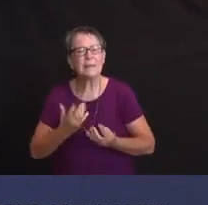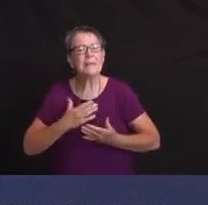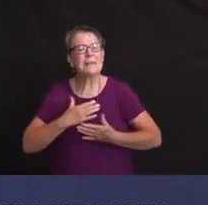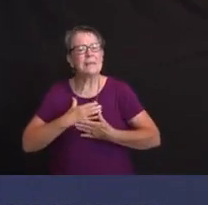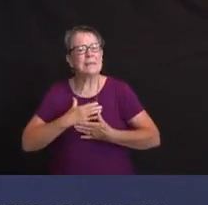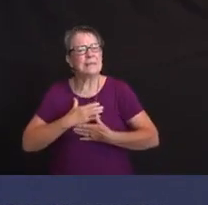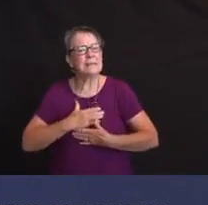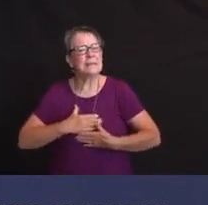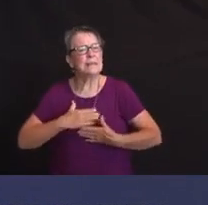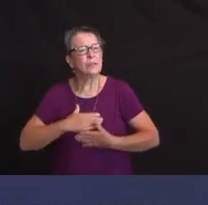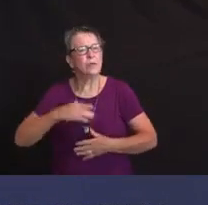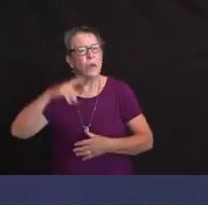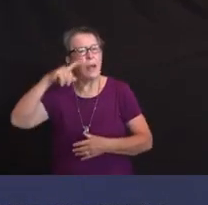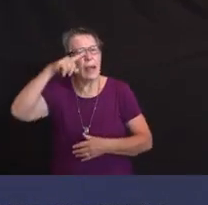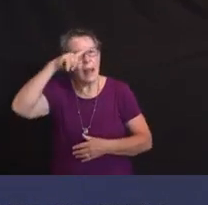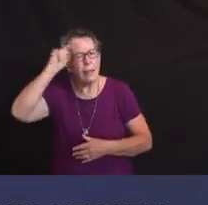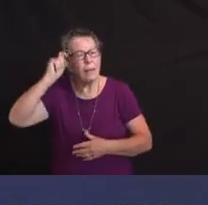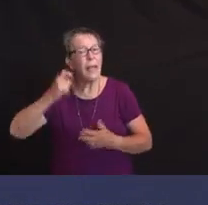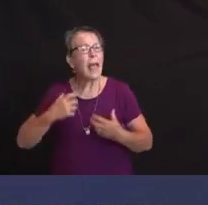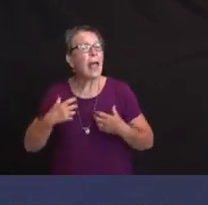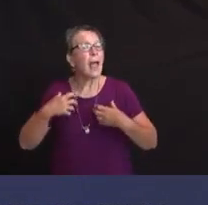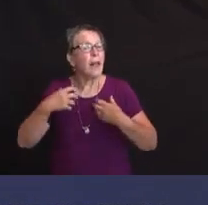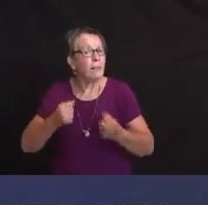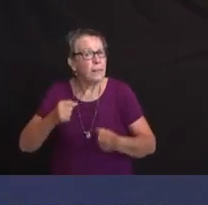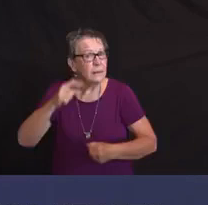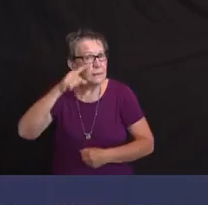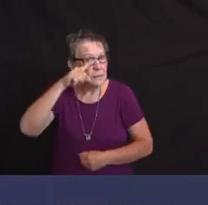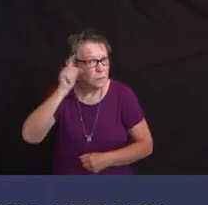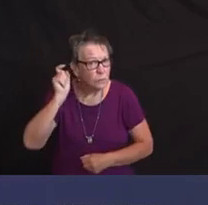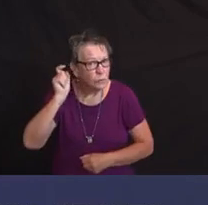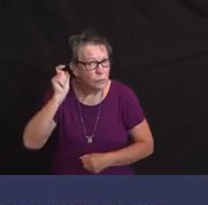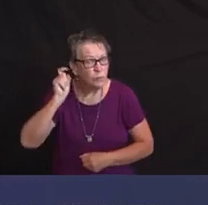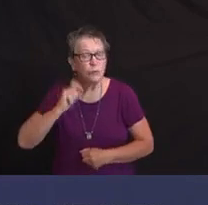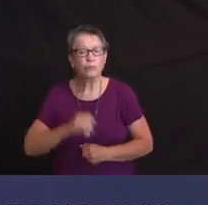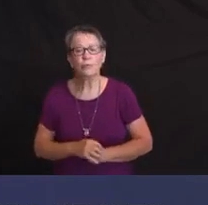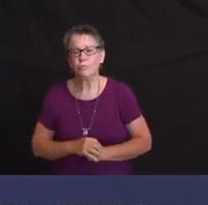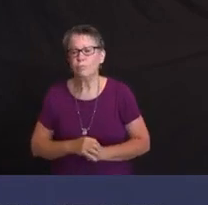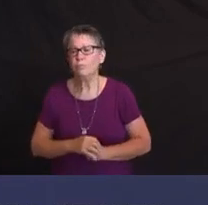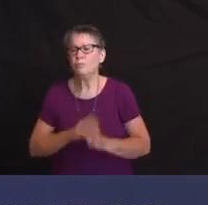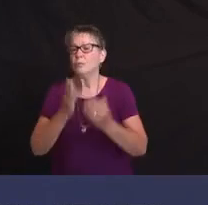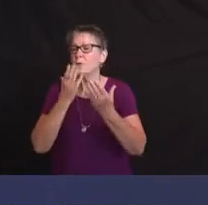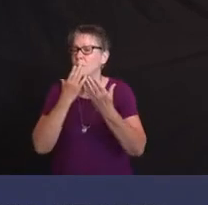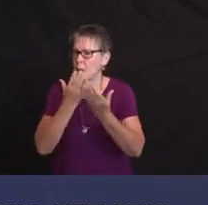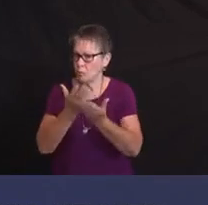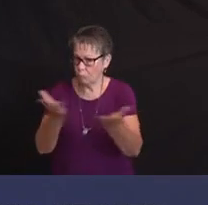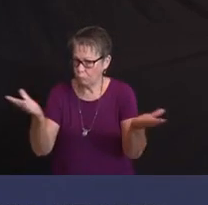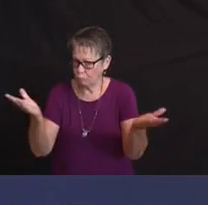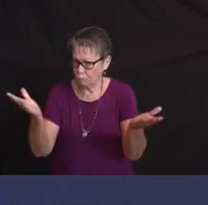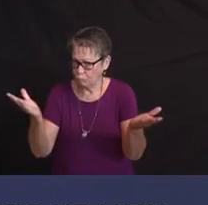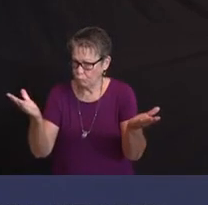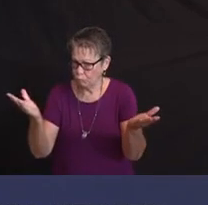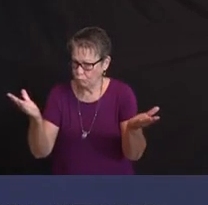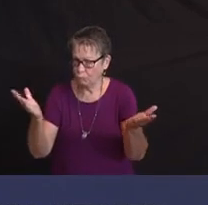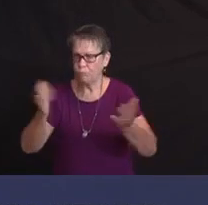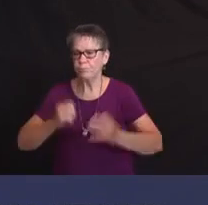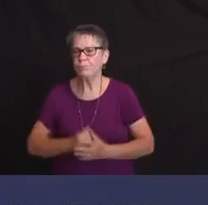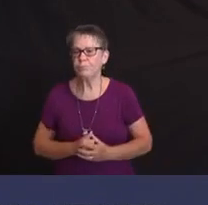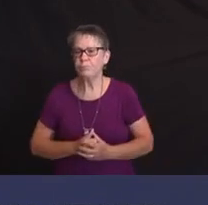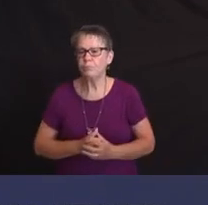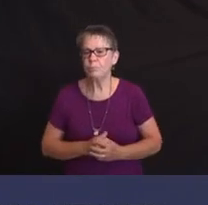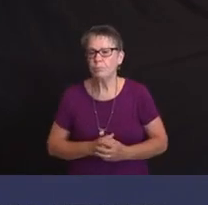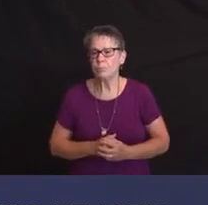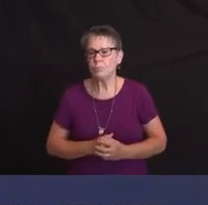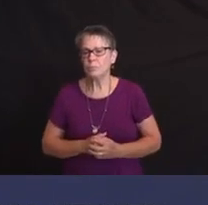think you and I are in agreement on this. If you break the adolescent where they're eligible